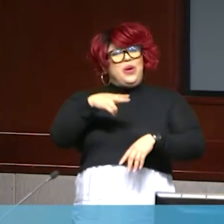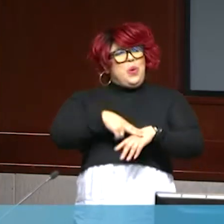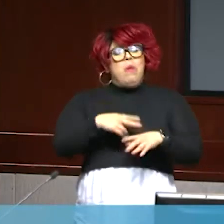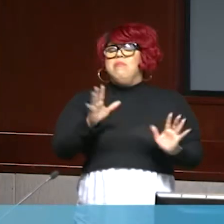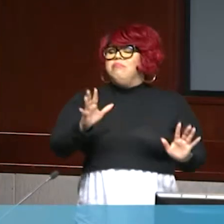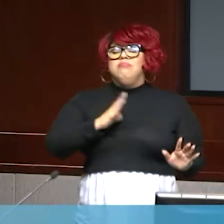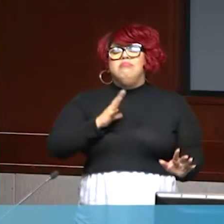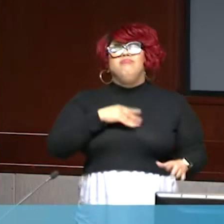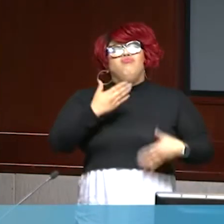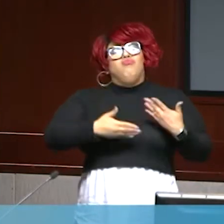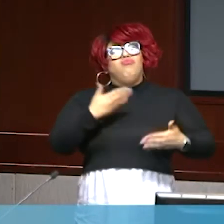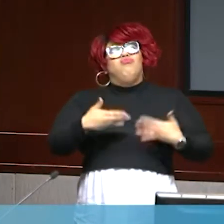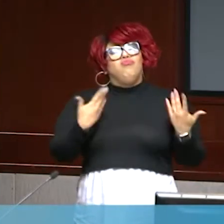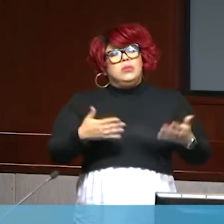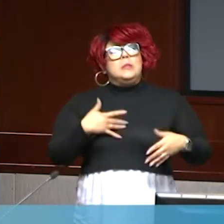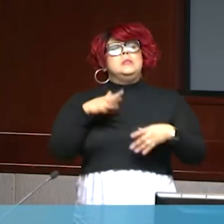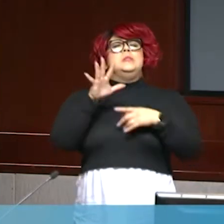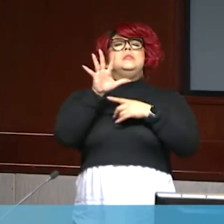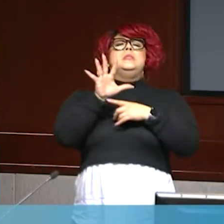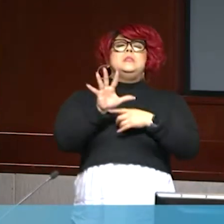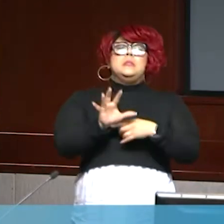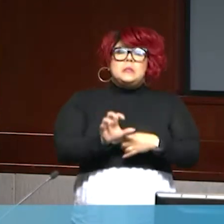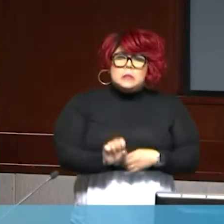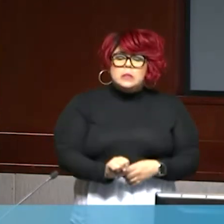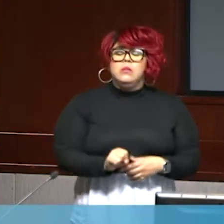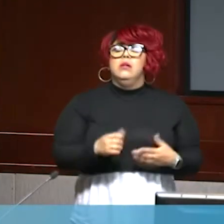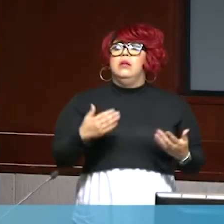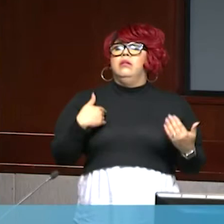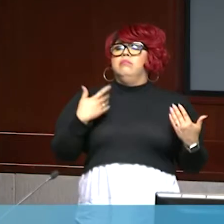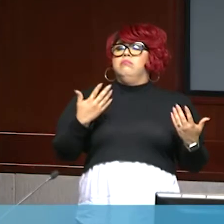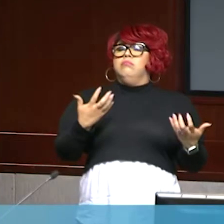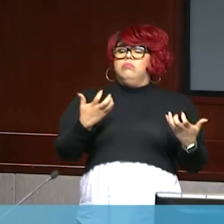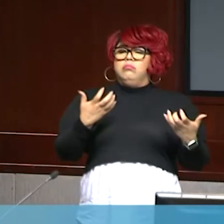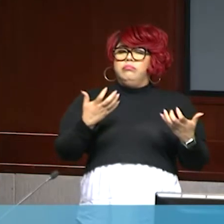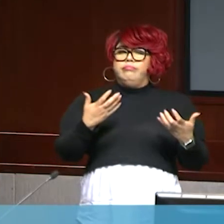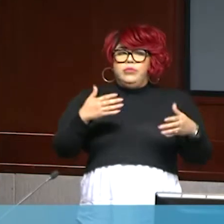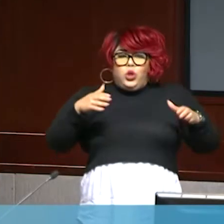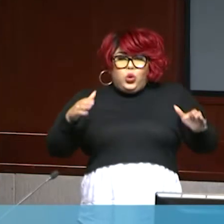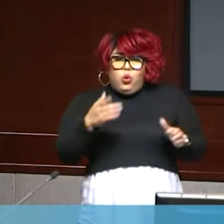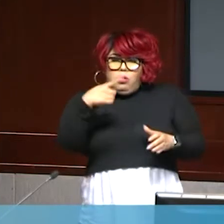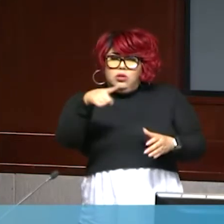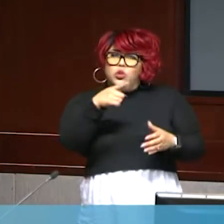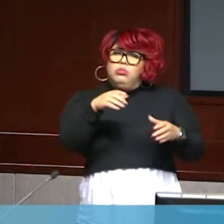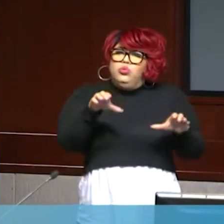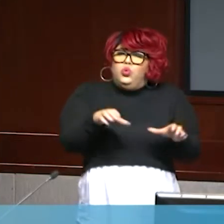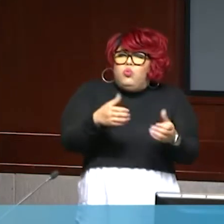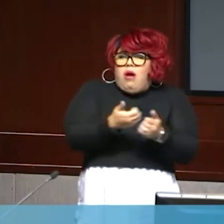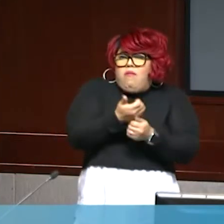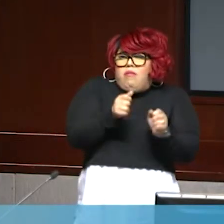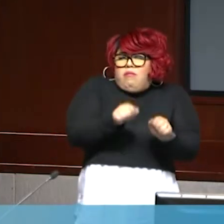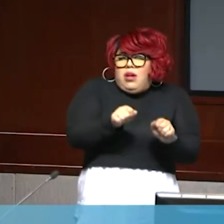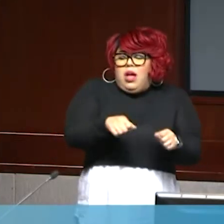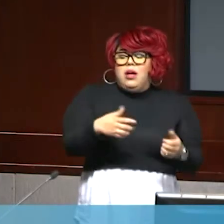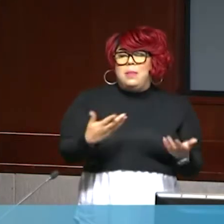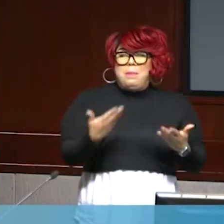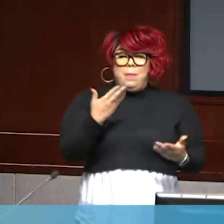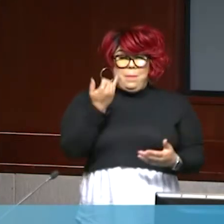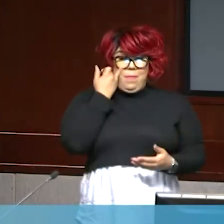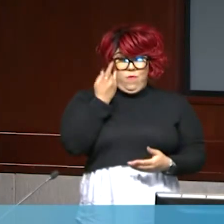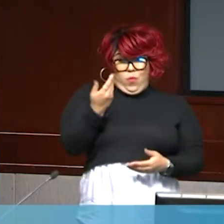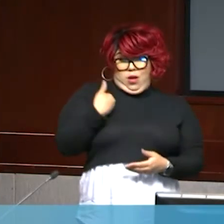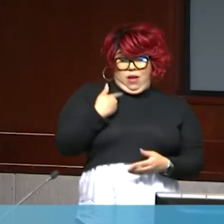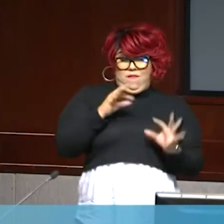training. We'd ask everybody to do everything they can. If you have family members that aren't adhering to